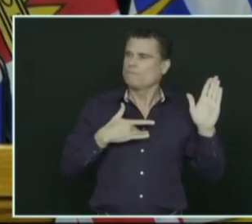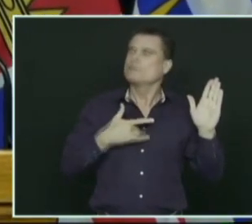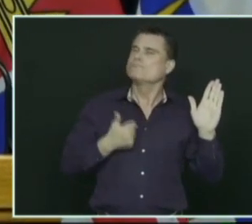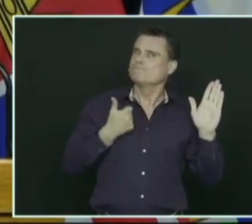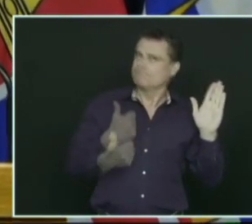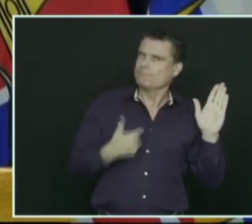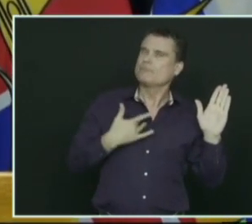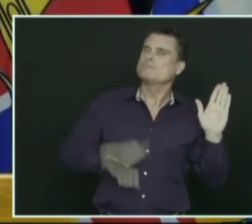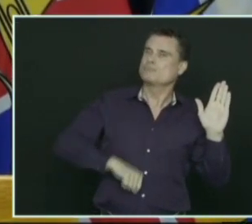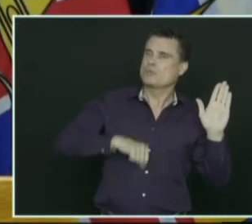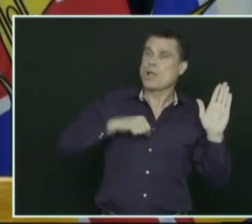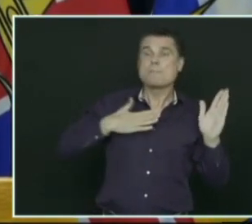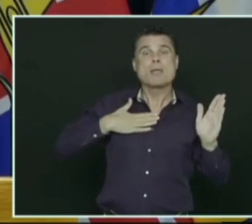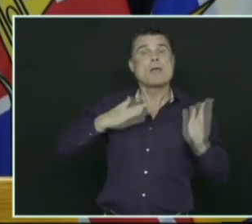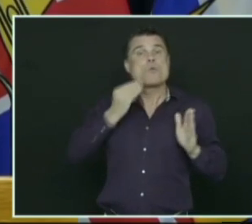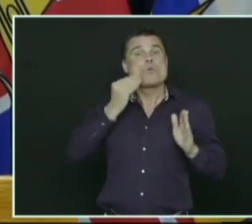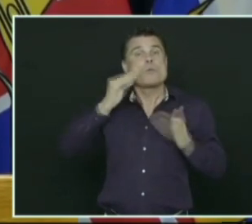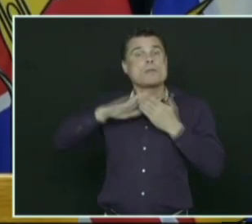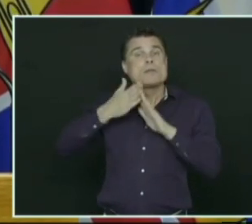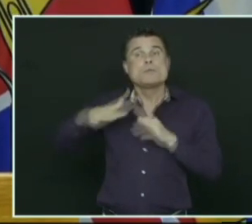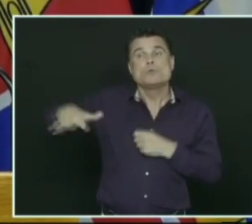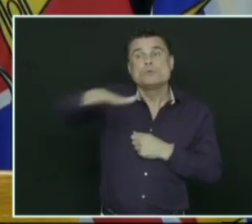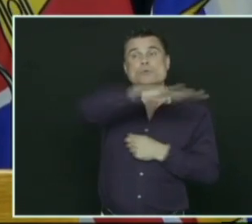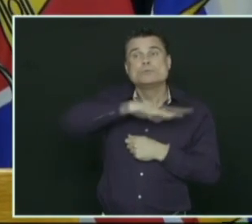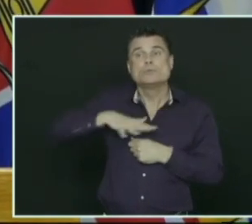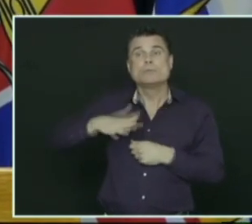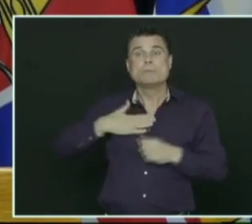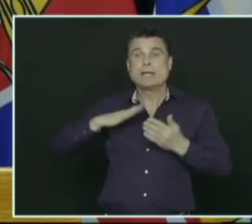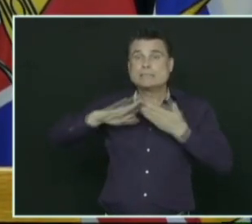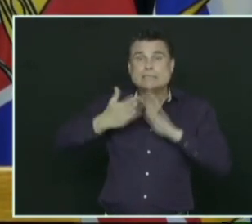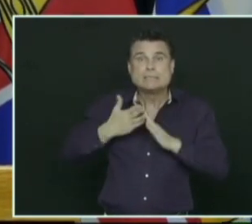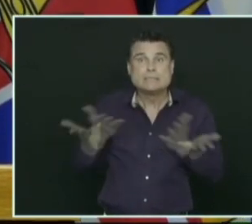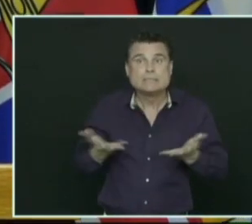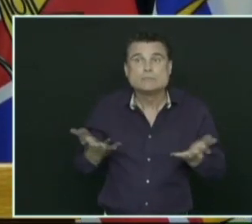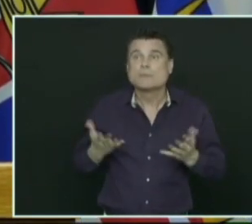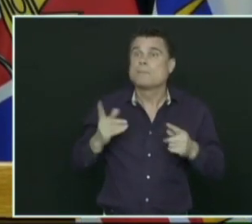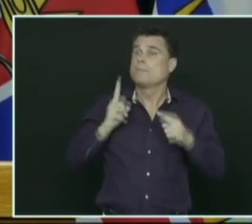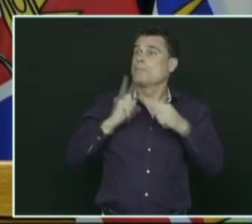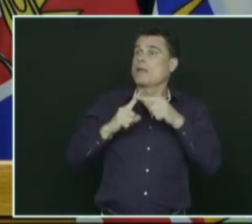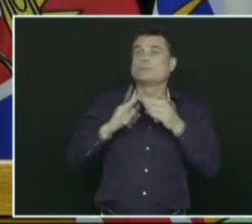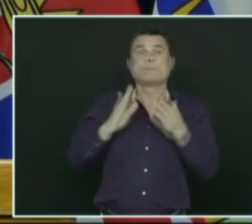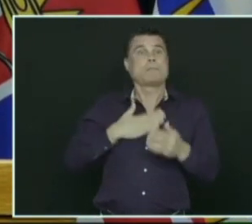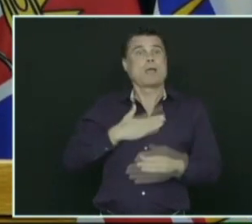I call your name. First question today is from Richard Zussman, Global News. Go ahead, Richard.